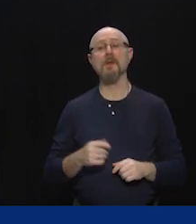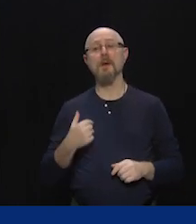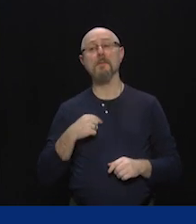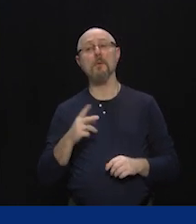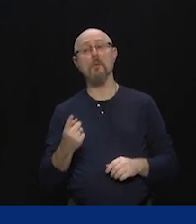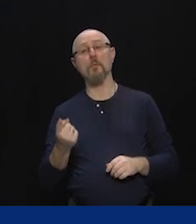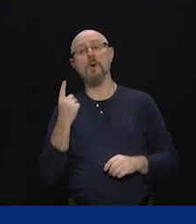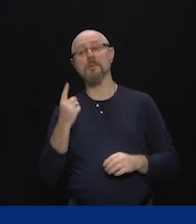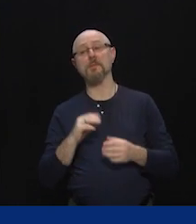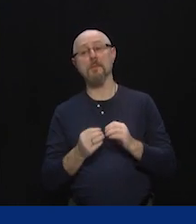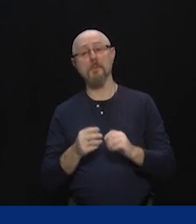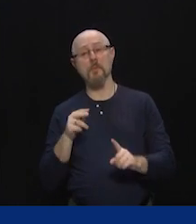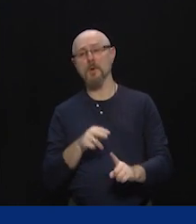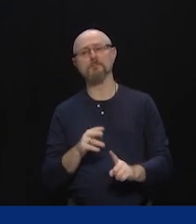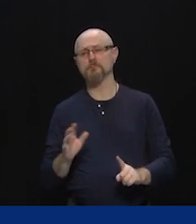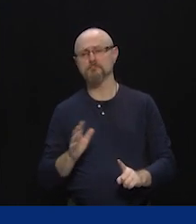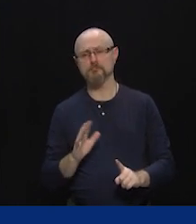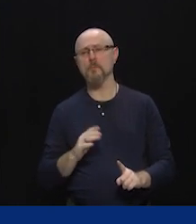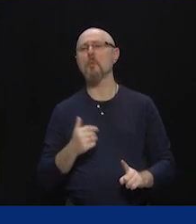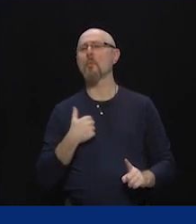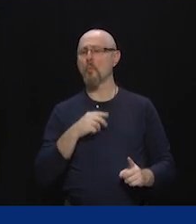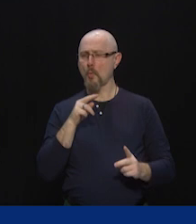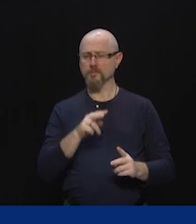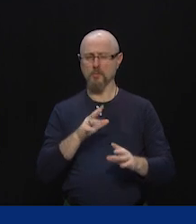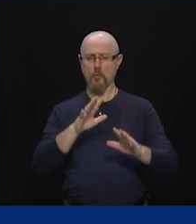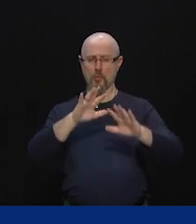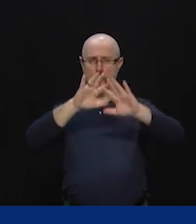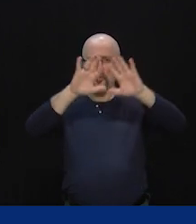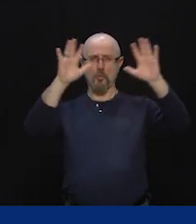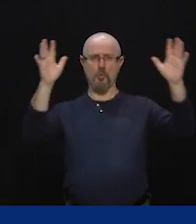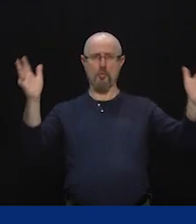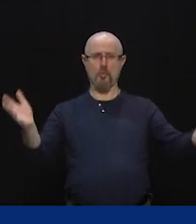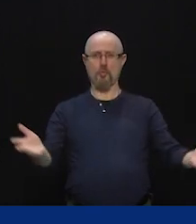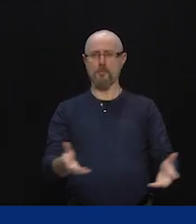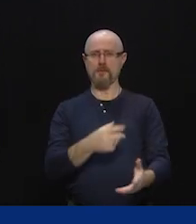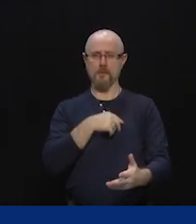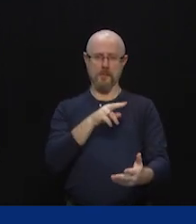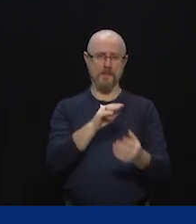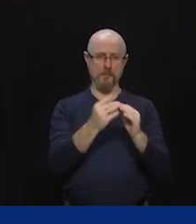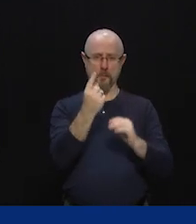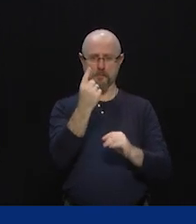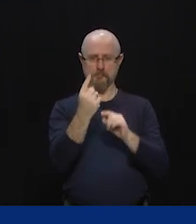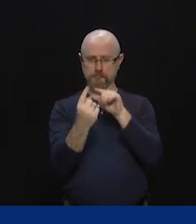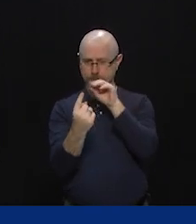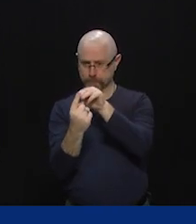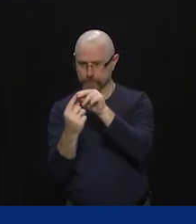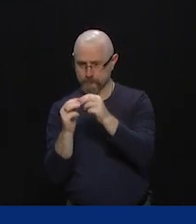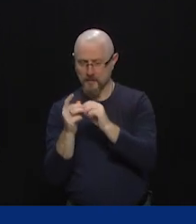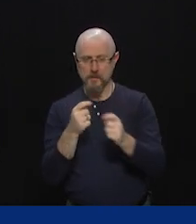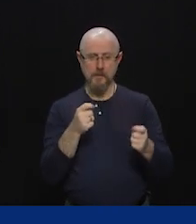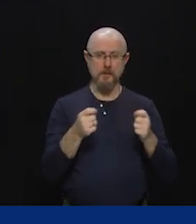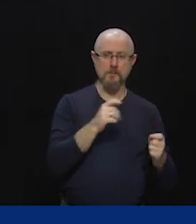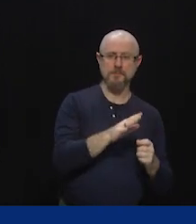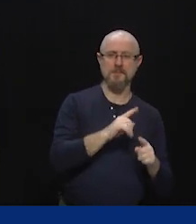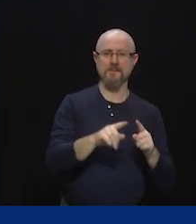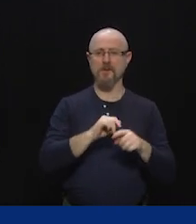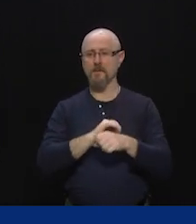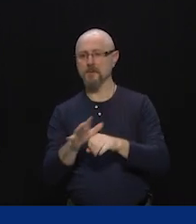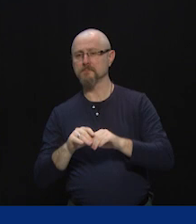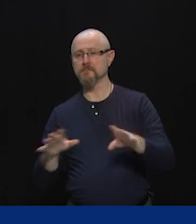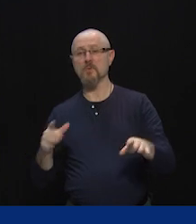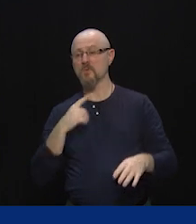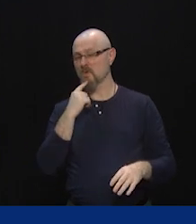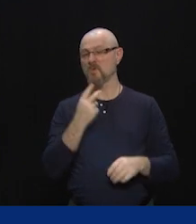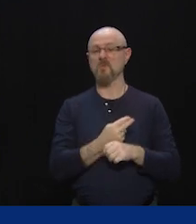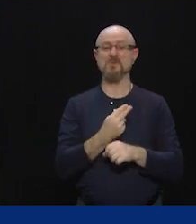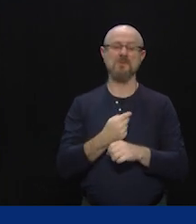There's just not a textbook number that is given to people to manage a pandemic. So you go with the best science, the